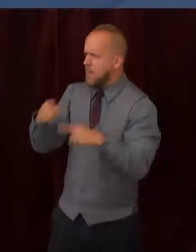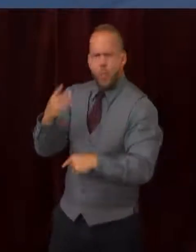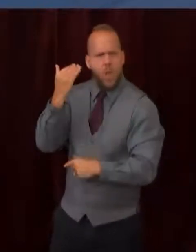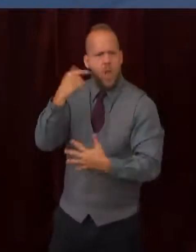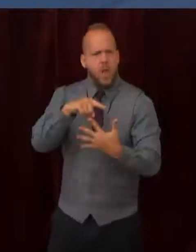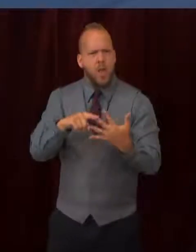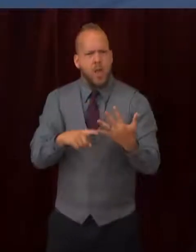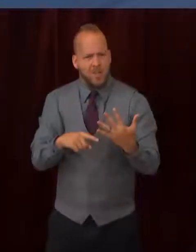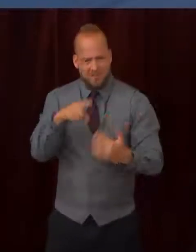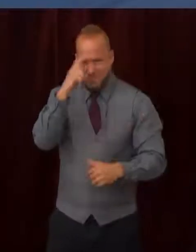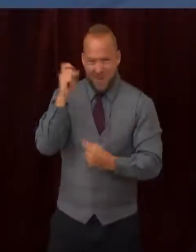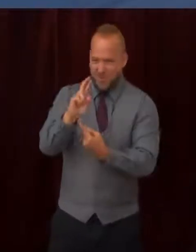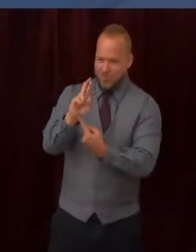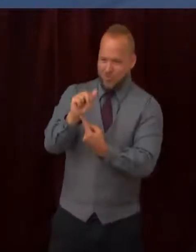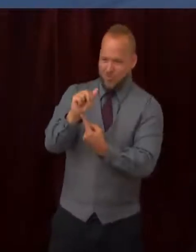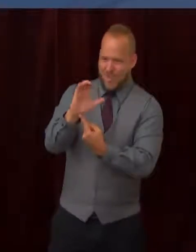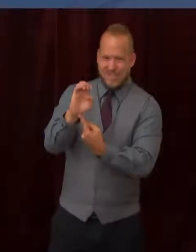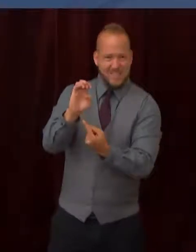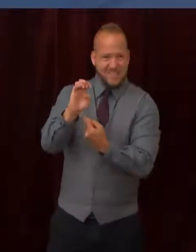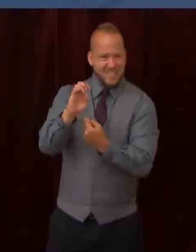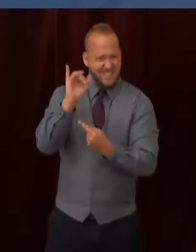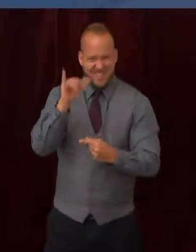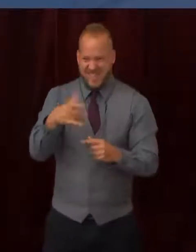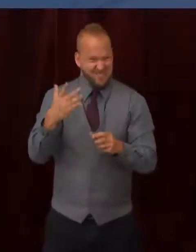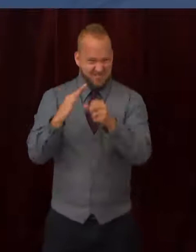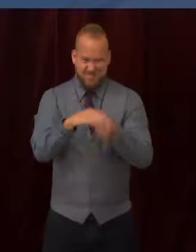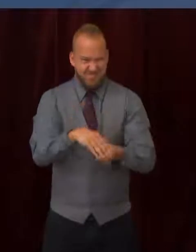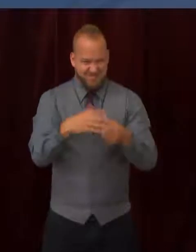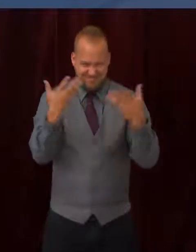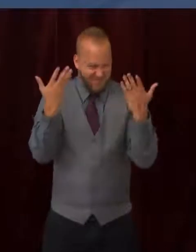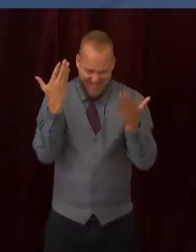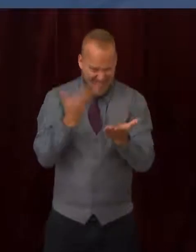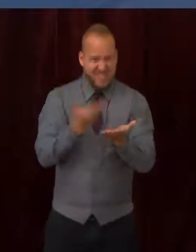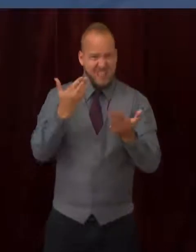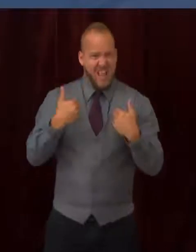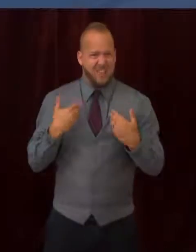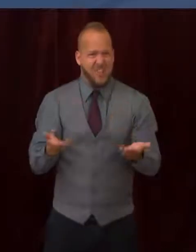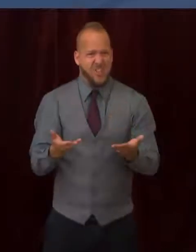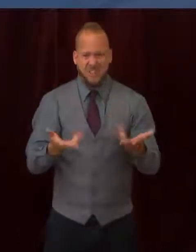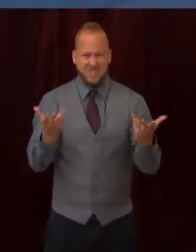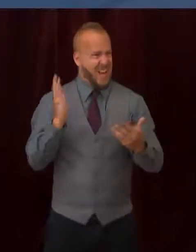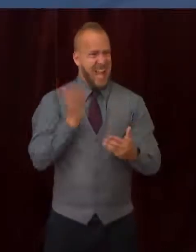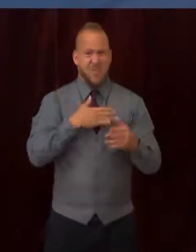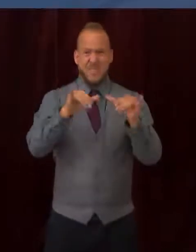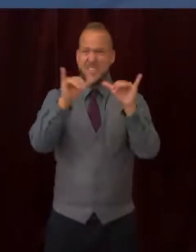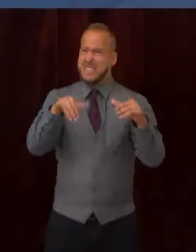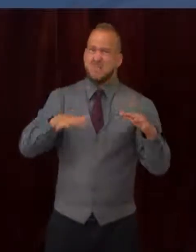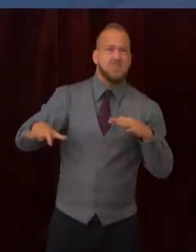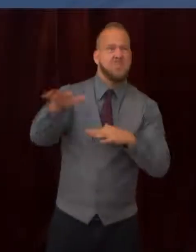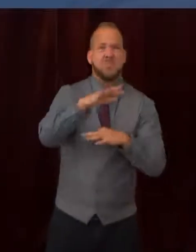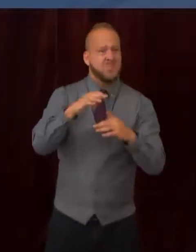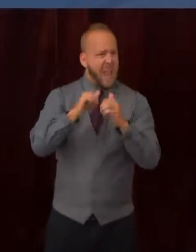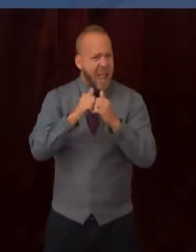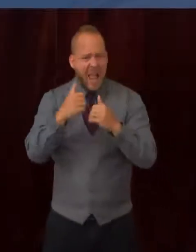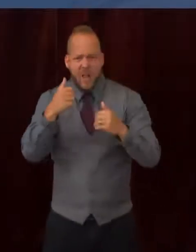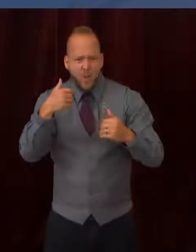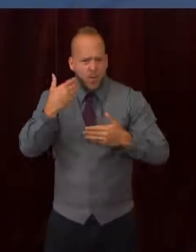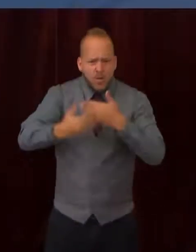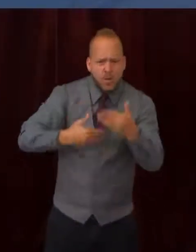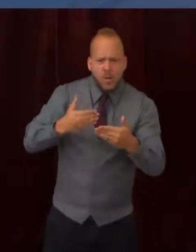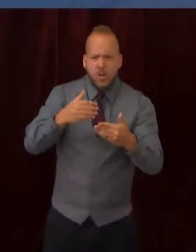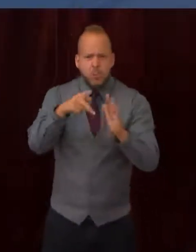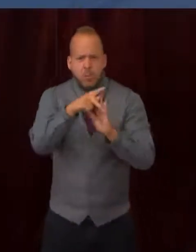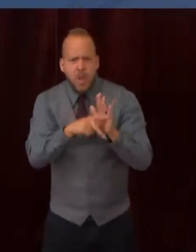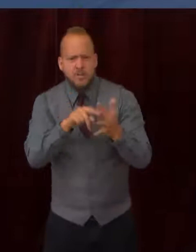profound and persistent. The educational opportunities still are disparate. The need for early child education